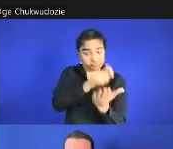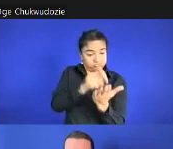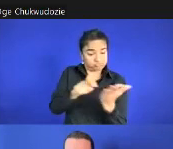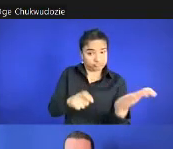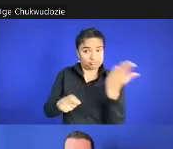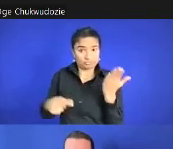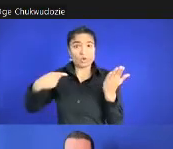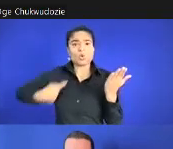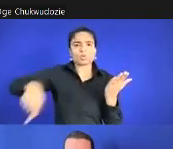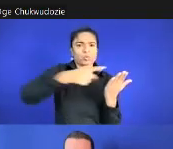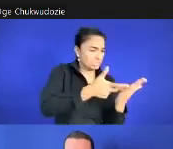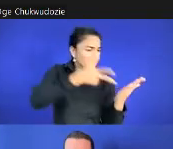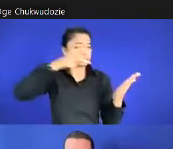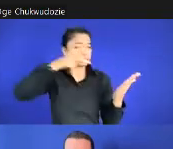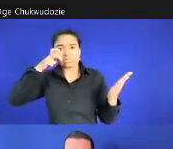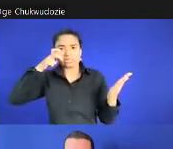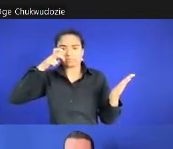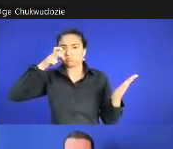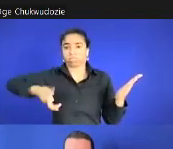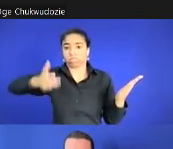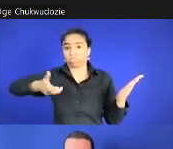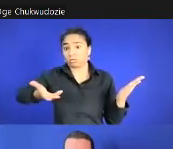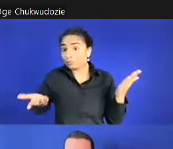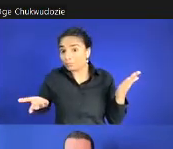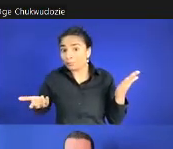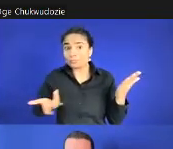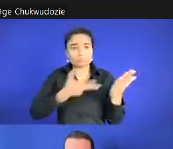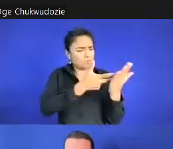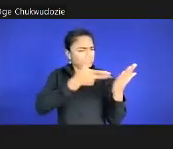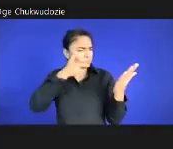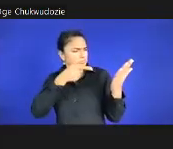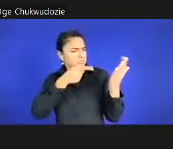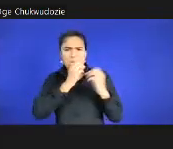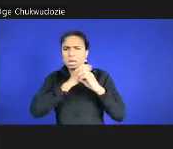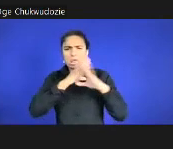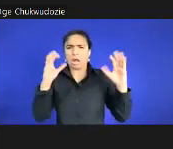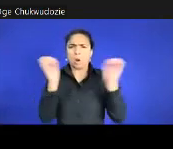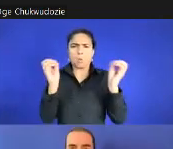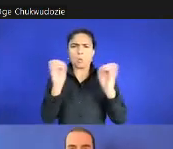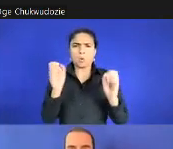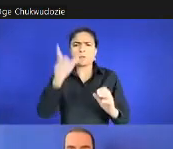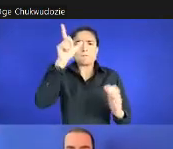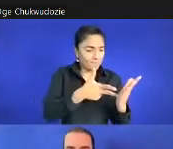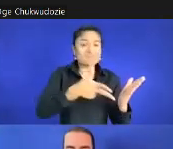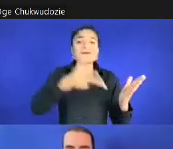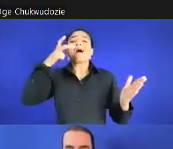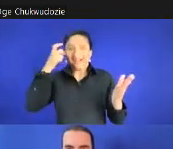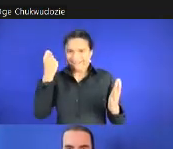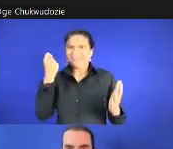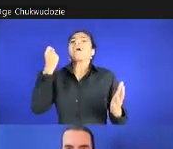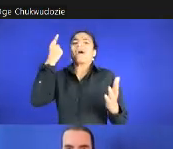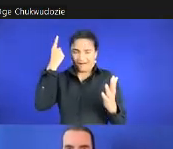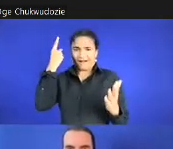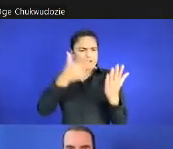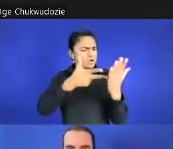by trust and confidence of the persons opening the box. If people are not comfortable with the people